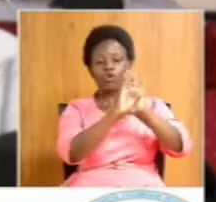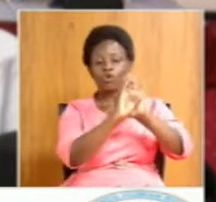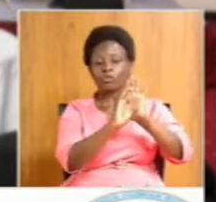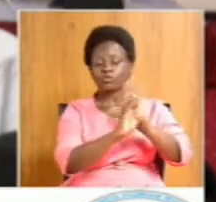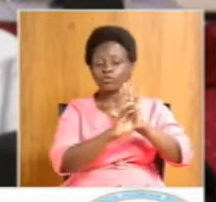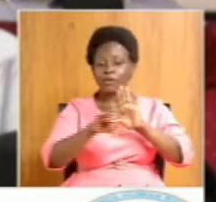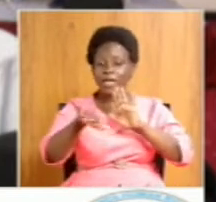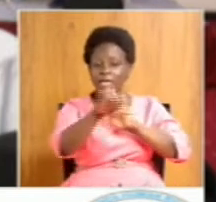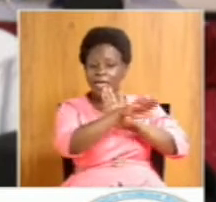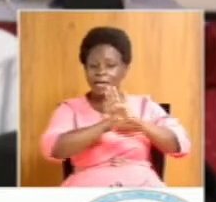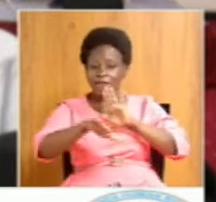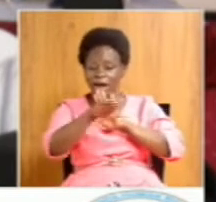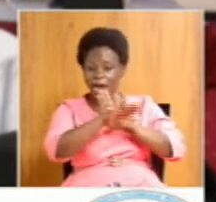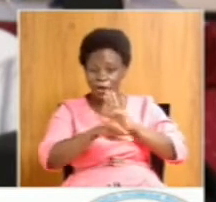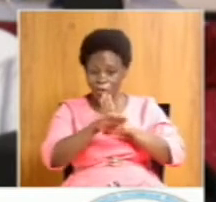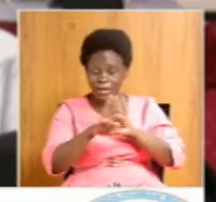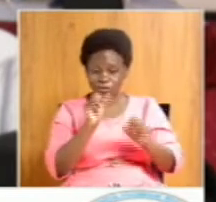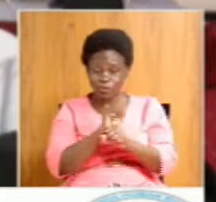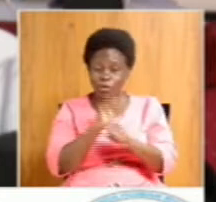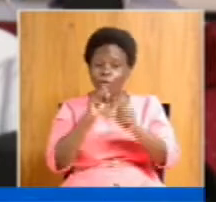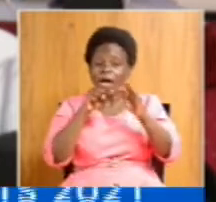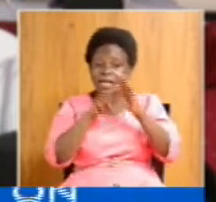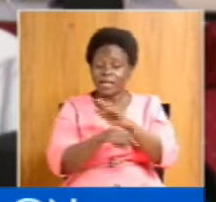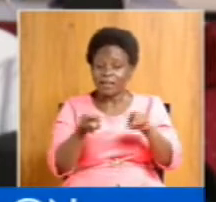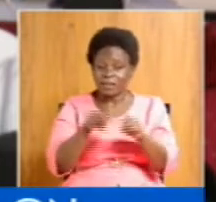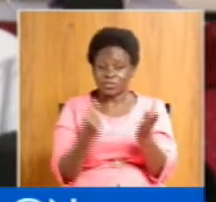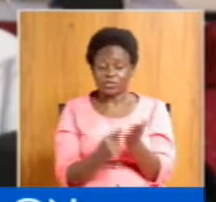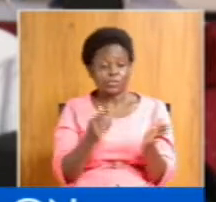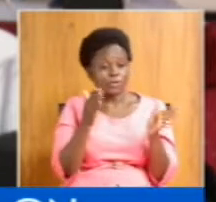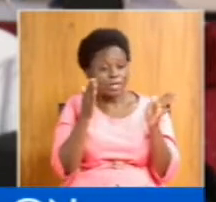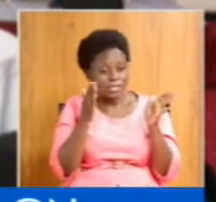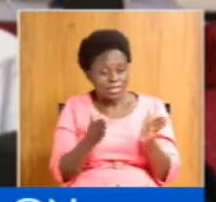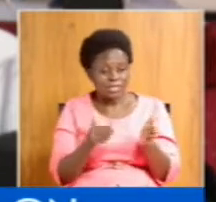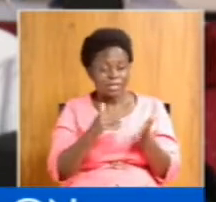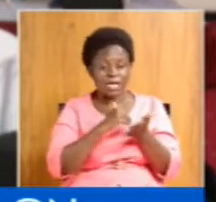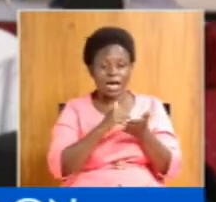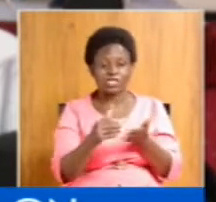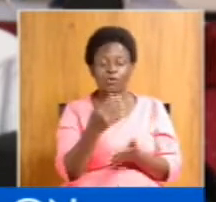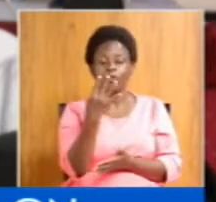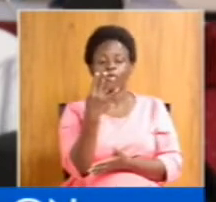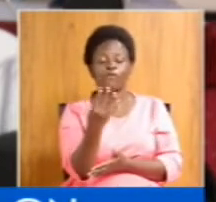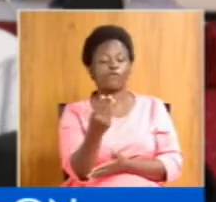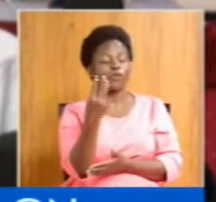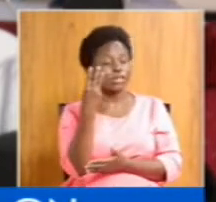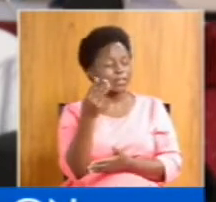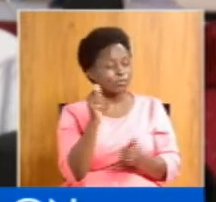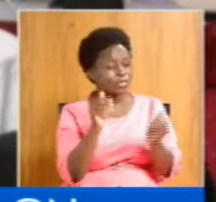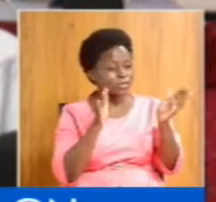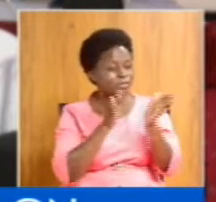environment and dispensation will operate in as Uganda. There is Article 43, which